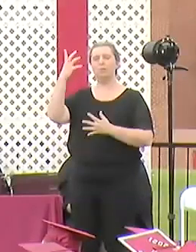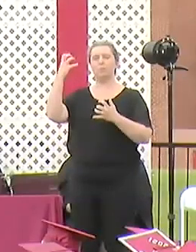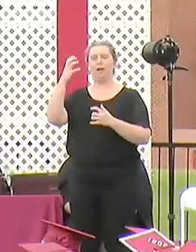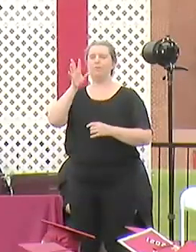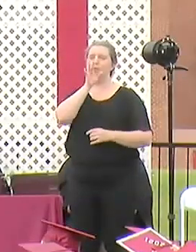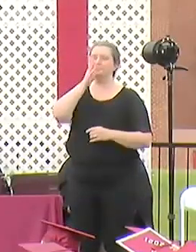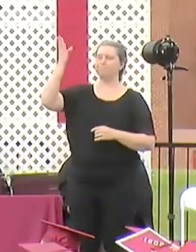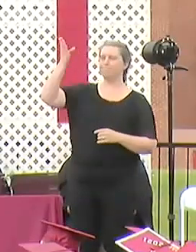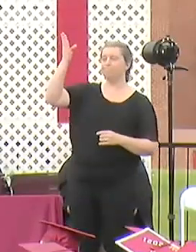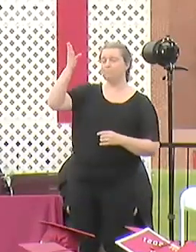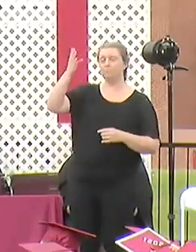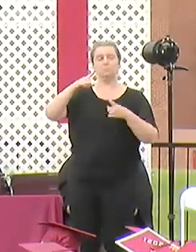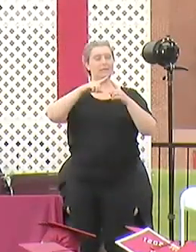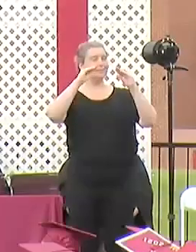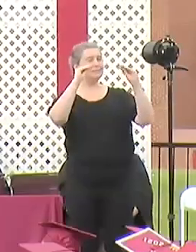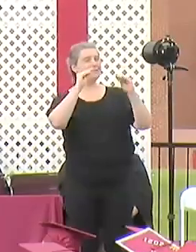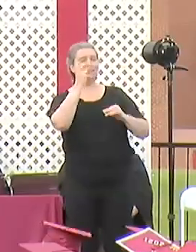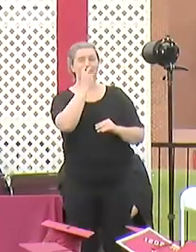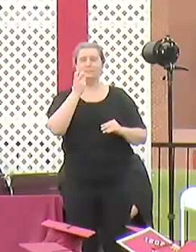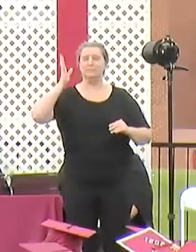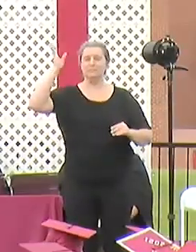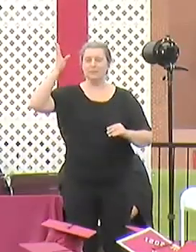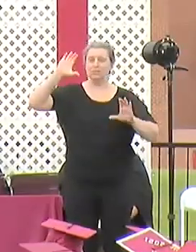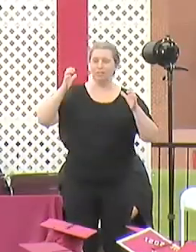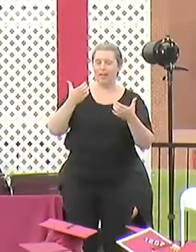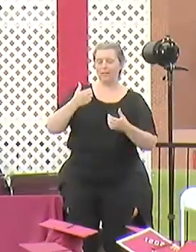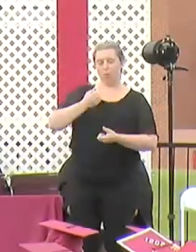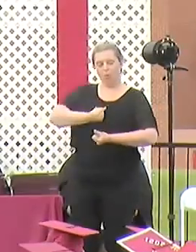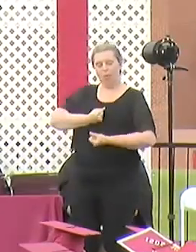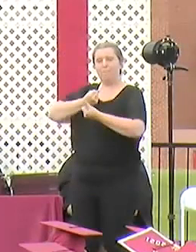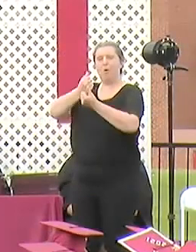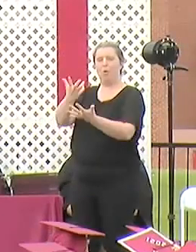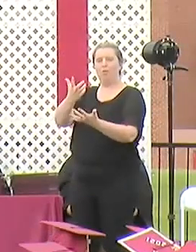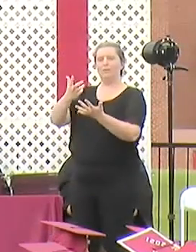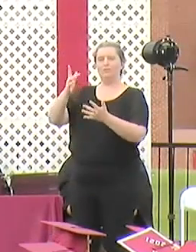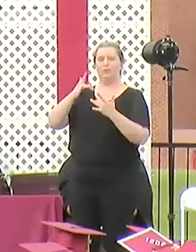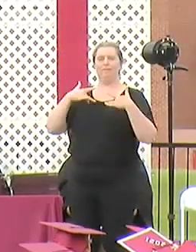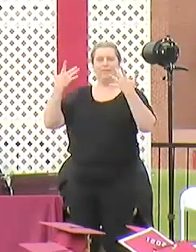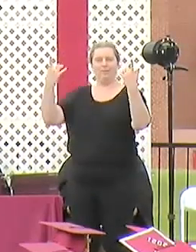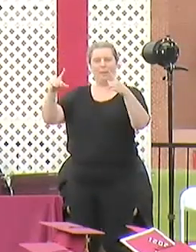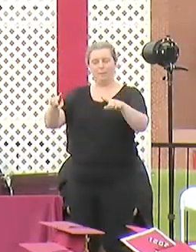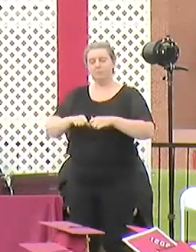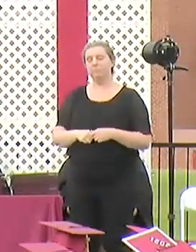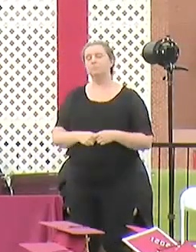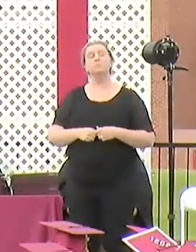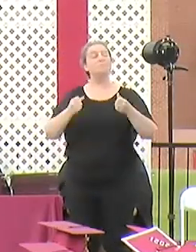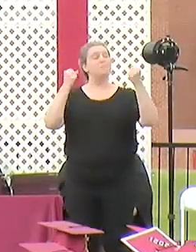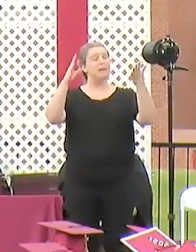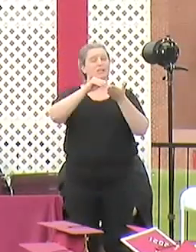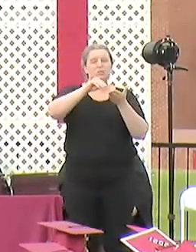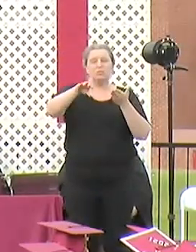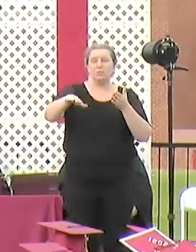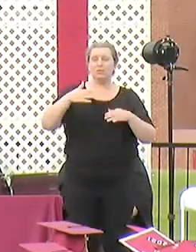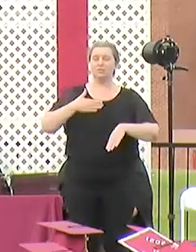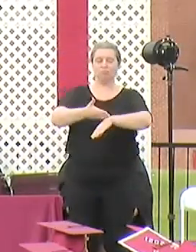GMHS, whether by teaching speech class or introducing the Poetry Out Loud program. She helped countless students improve their